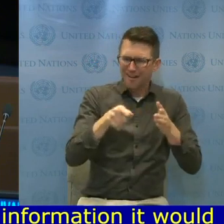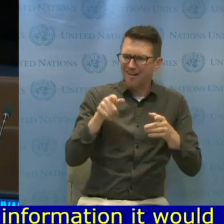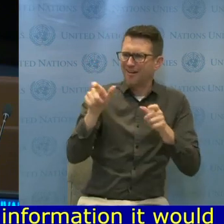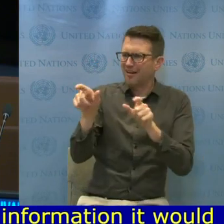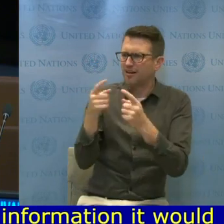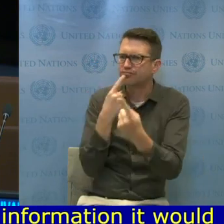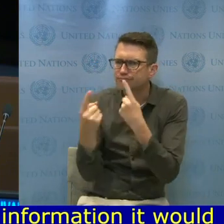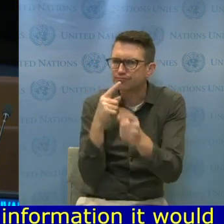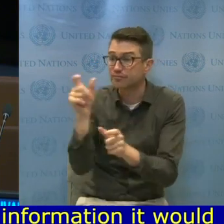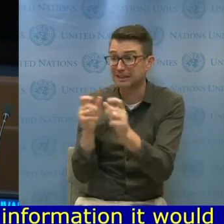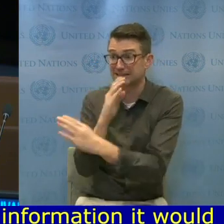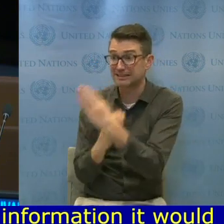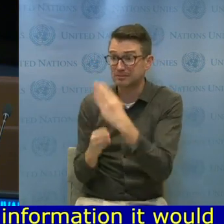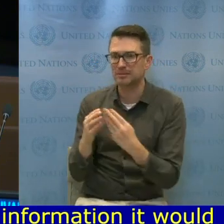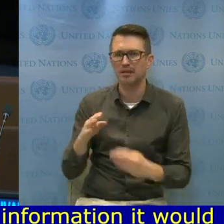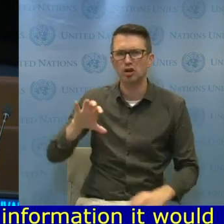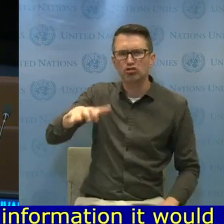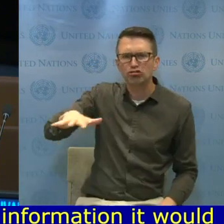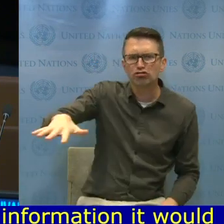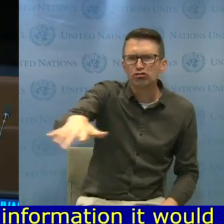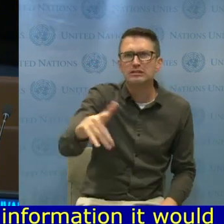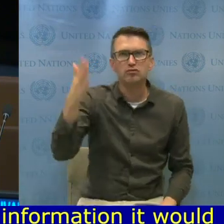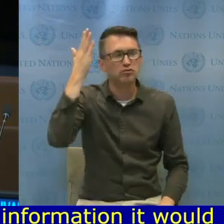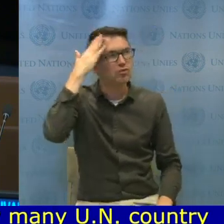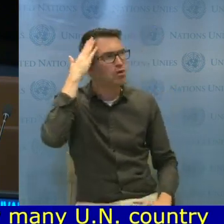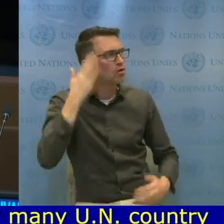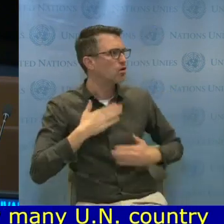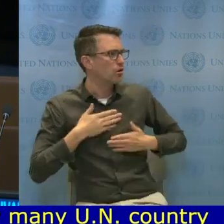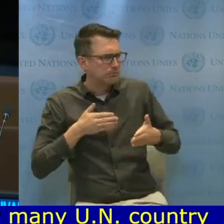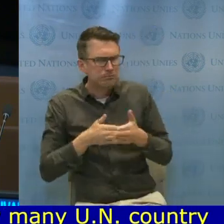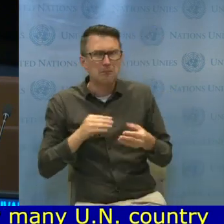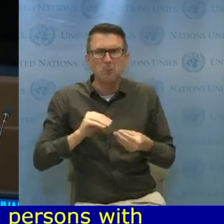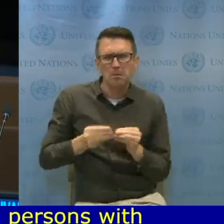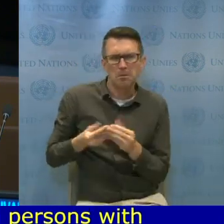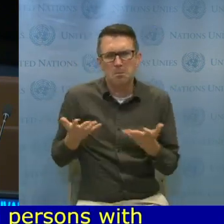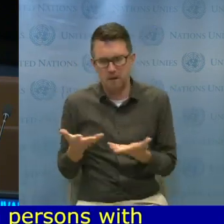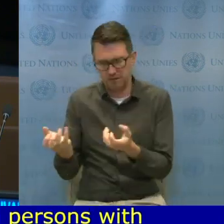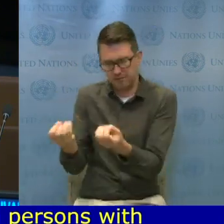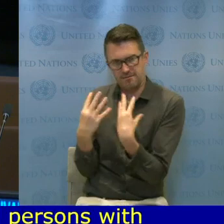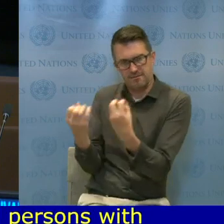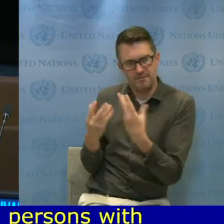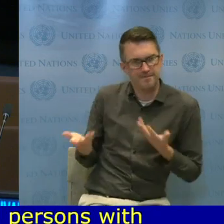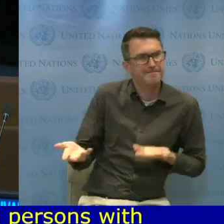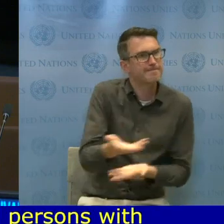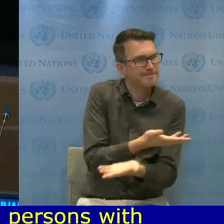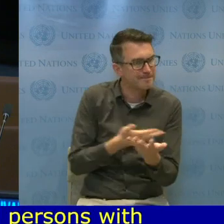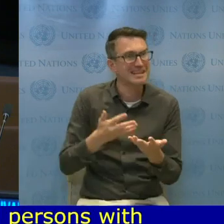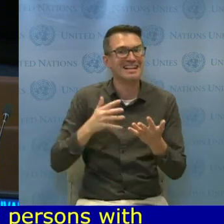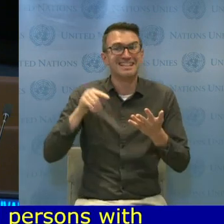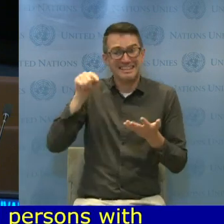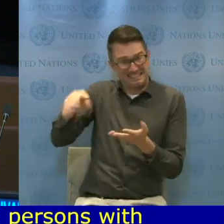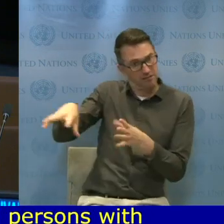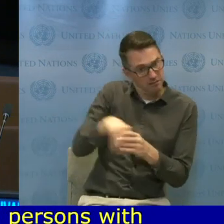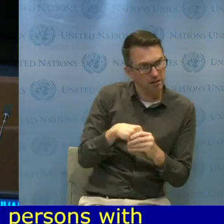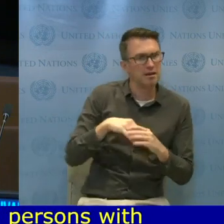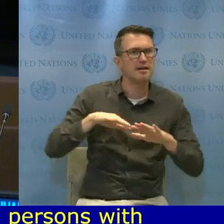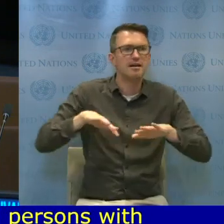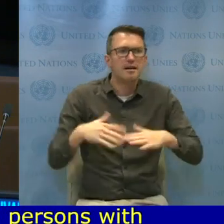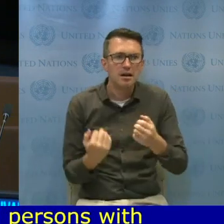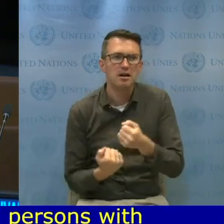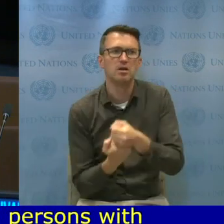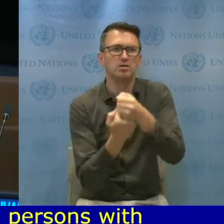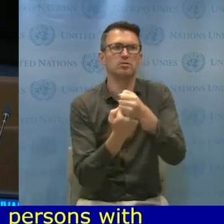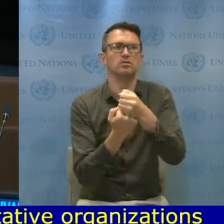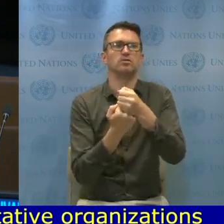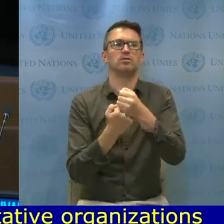representative organisations on the basis of existing guidelines during the preparations of UNDAF.